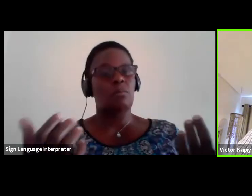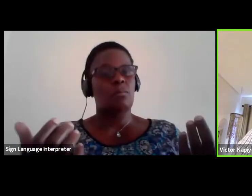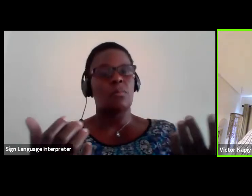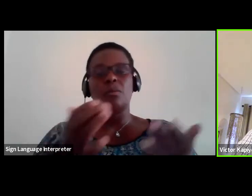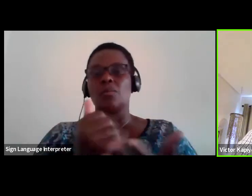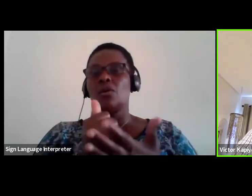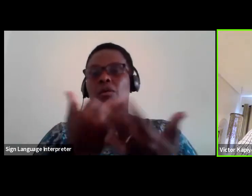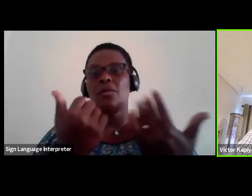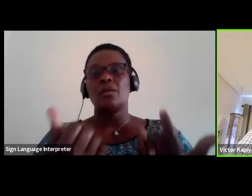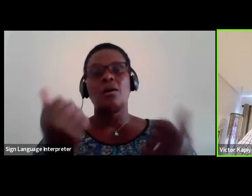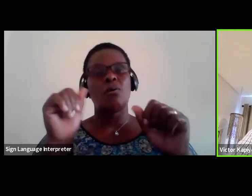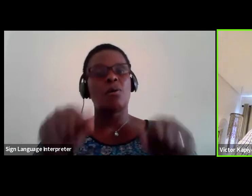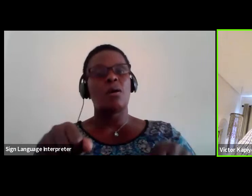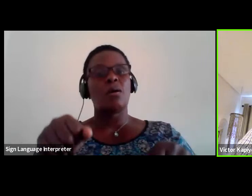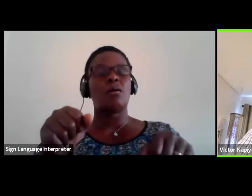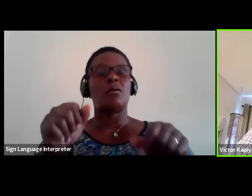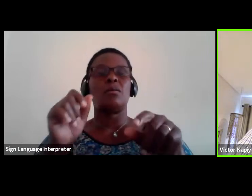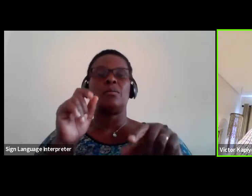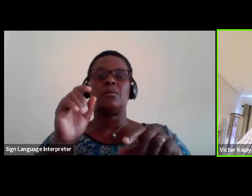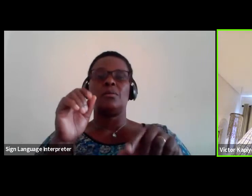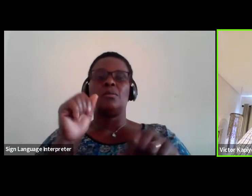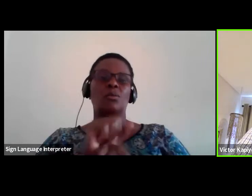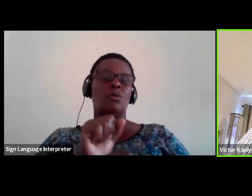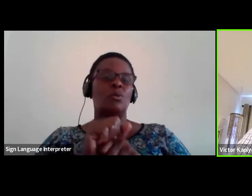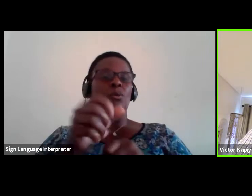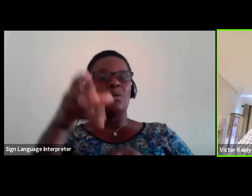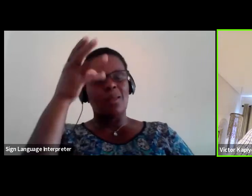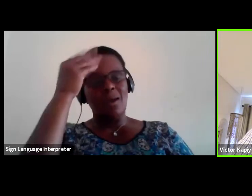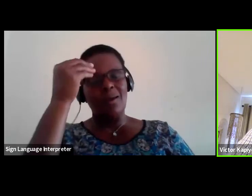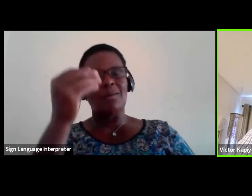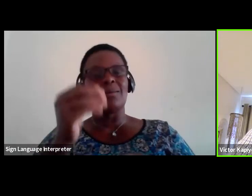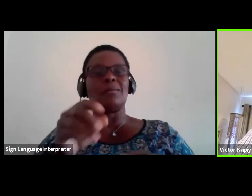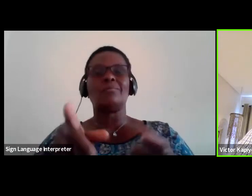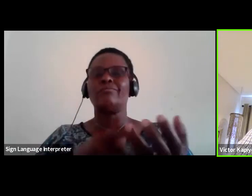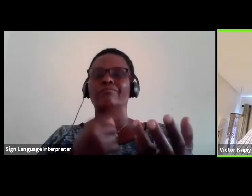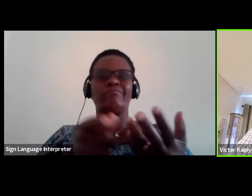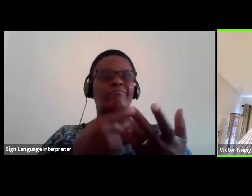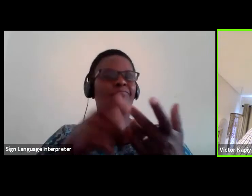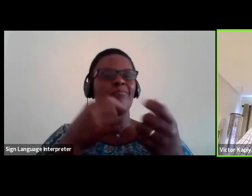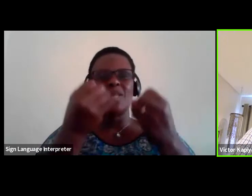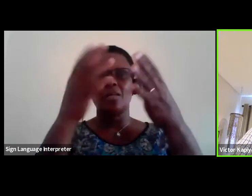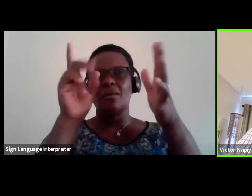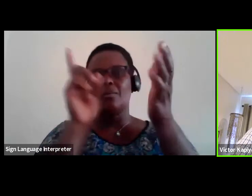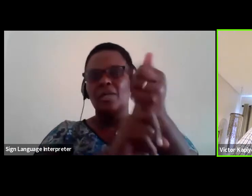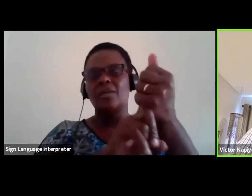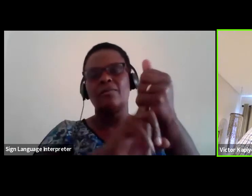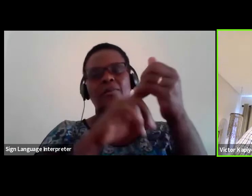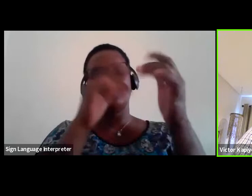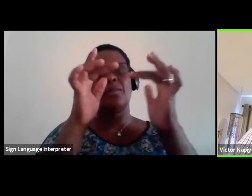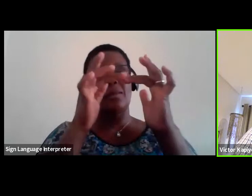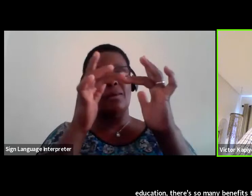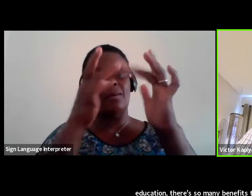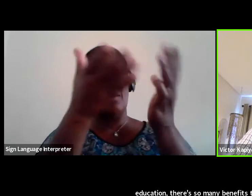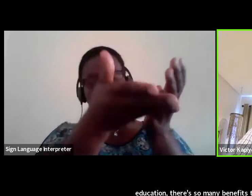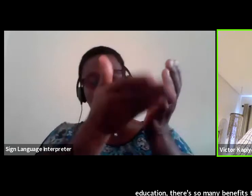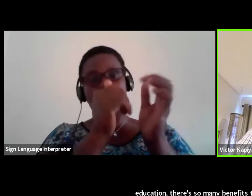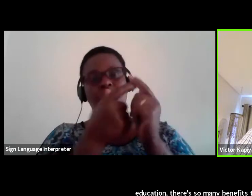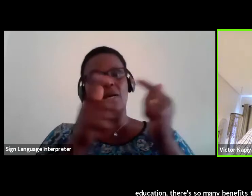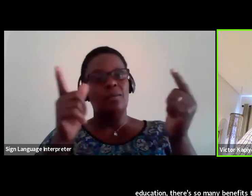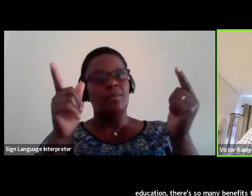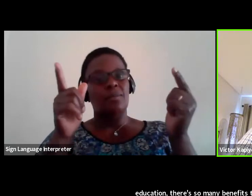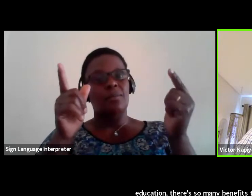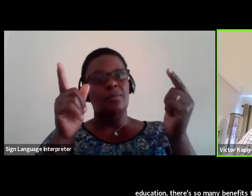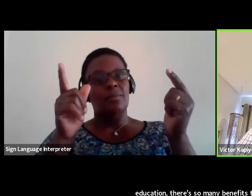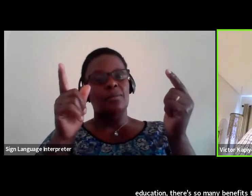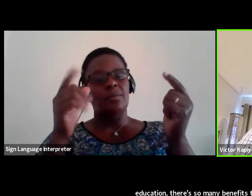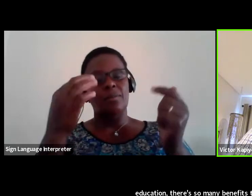can learn, we can pursue education. There are so many benefits that come with the internet. But what we are seeing